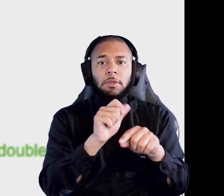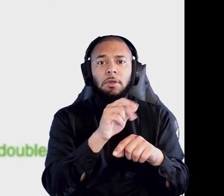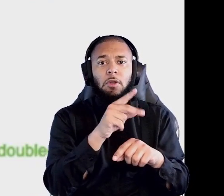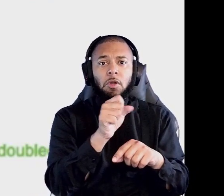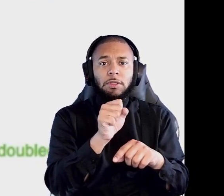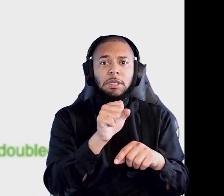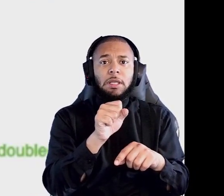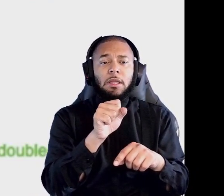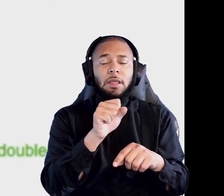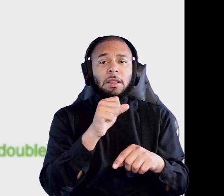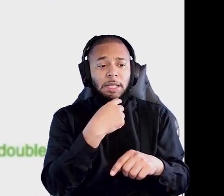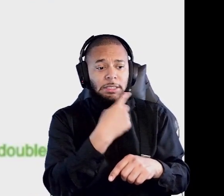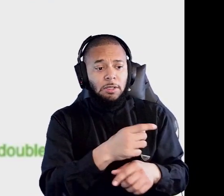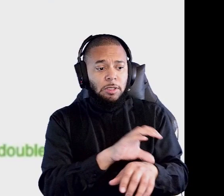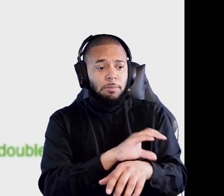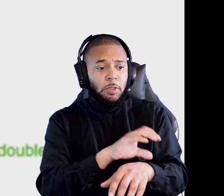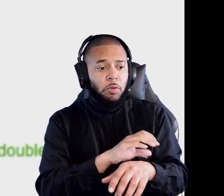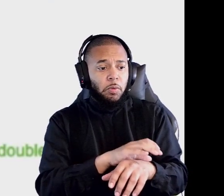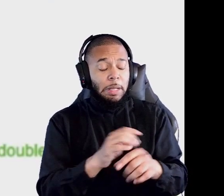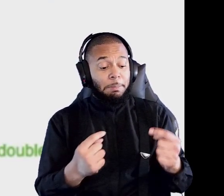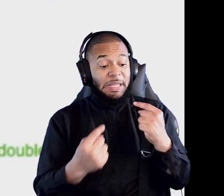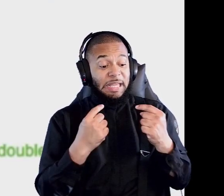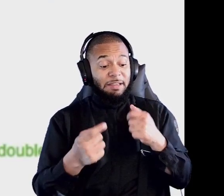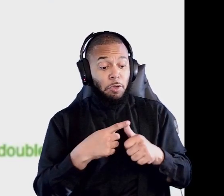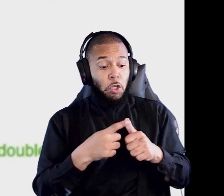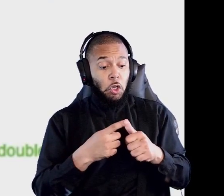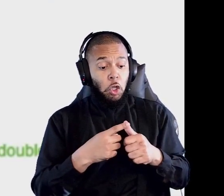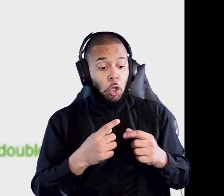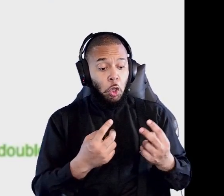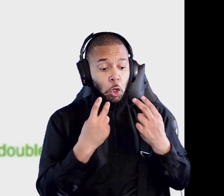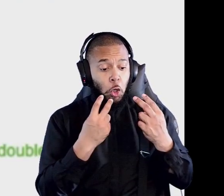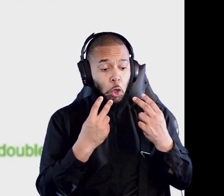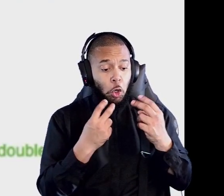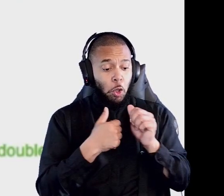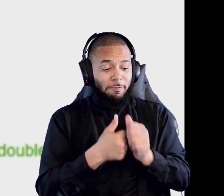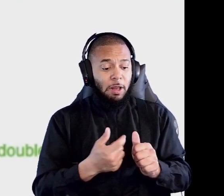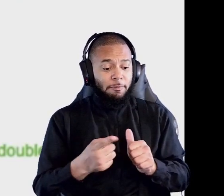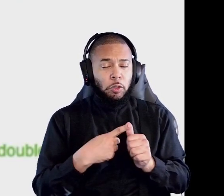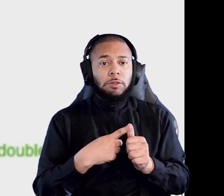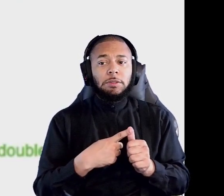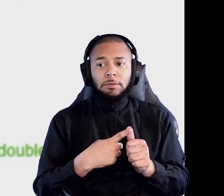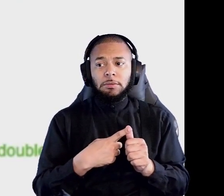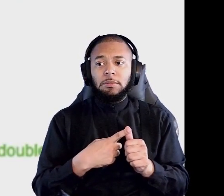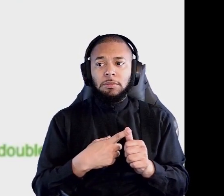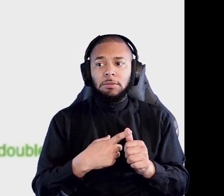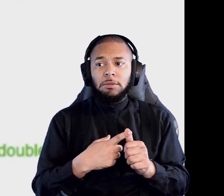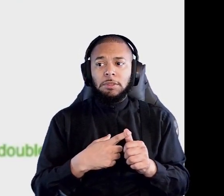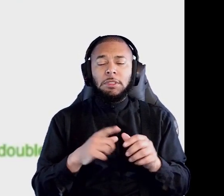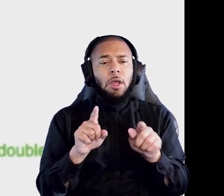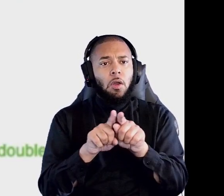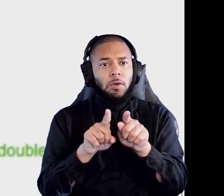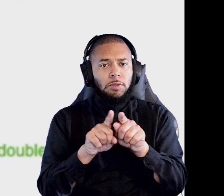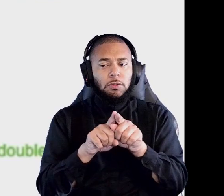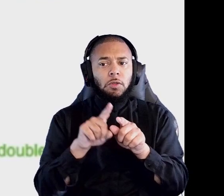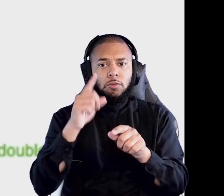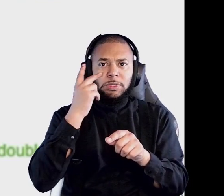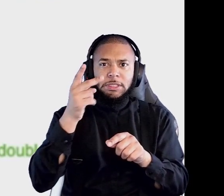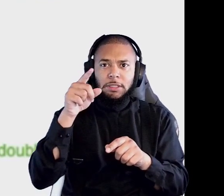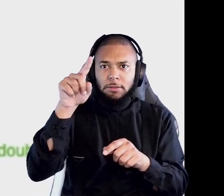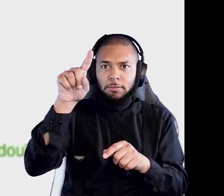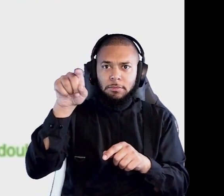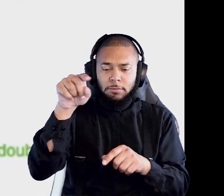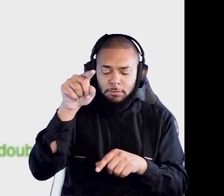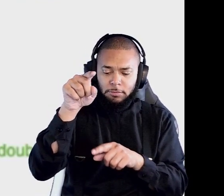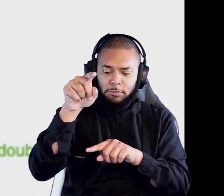do me first. And so this is also held in with brackets. So you see one here at the top, and